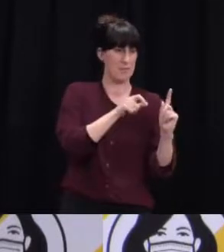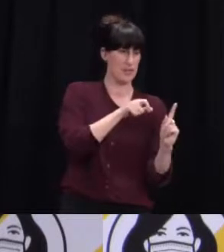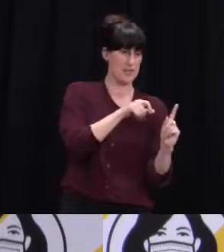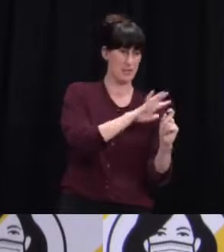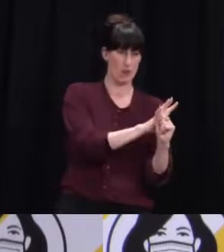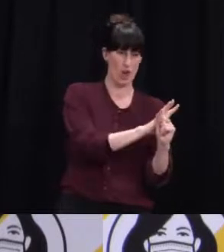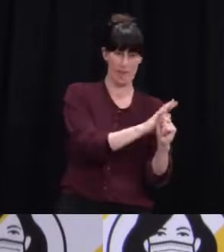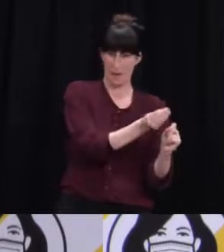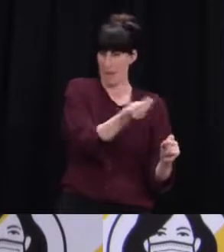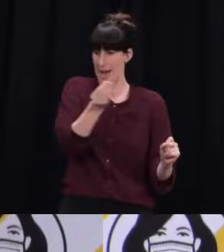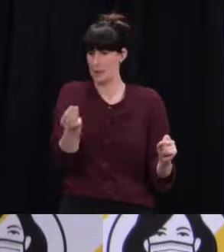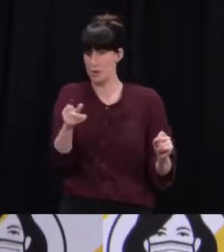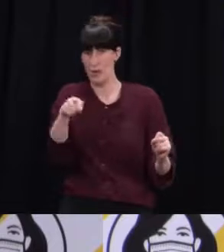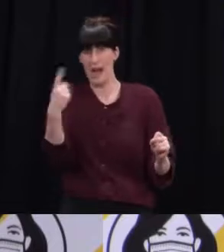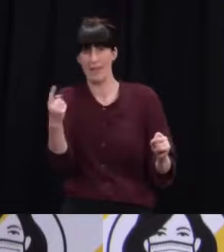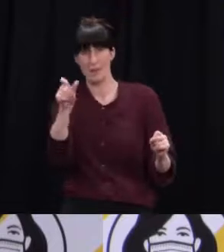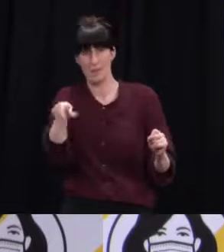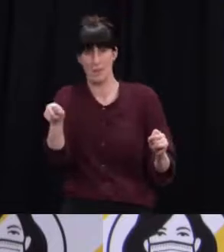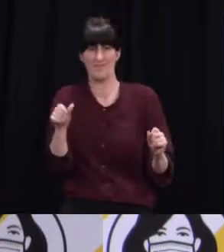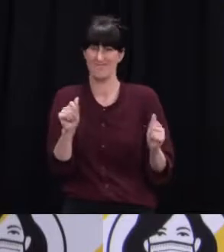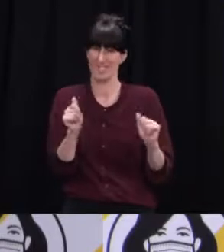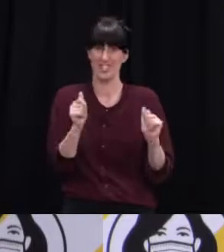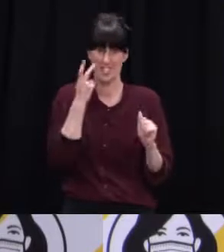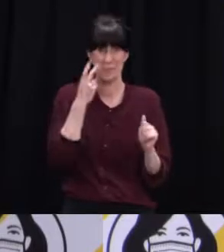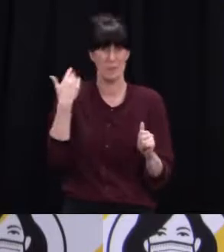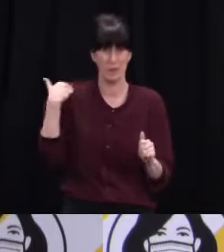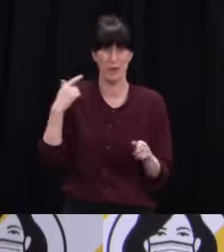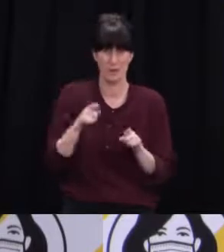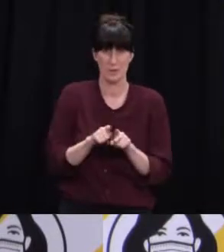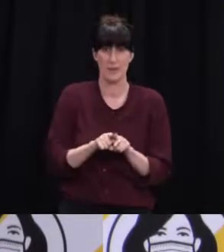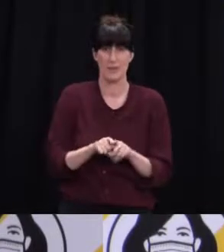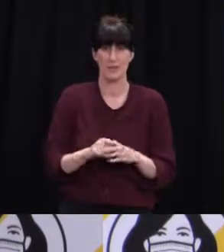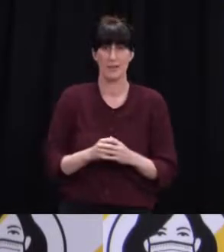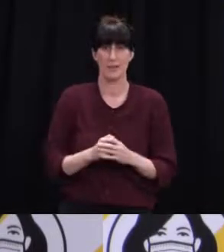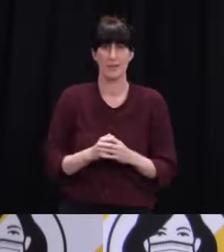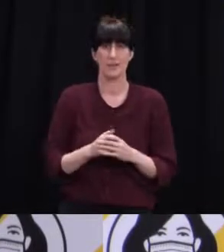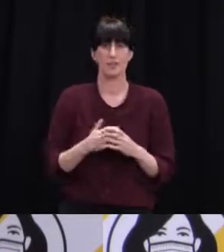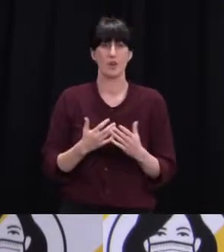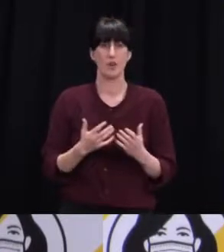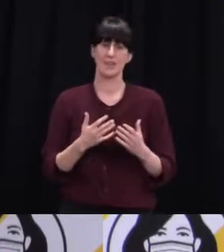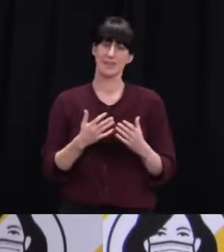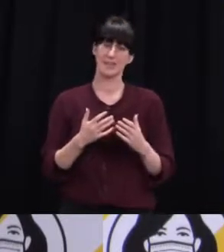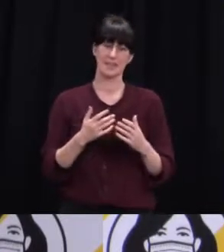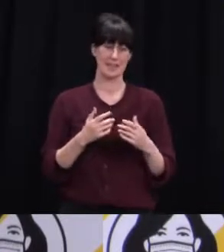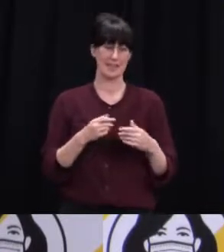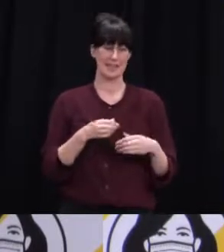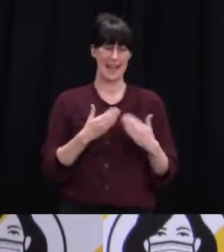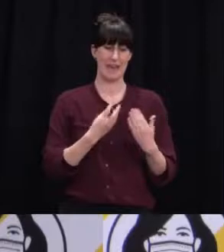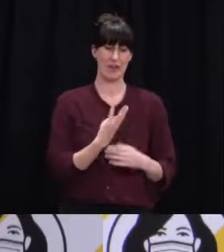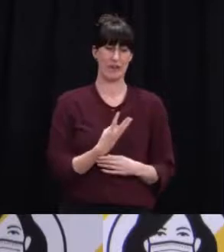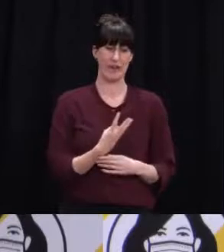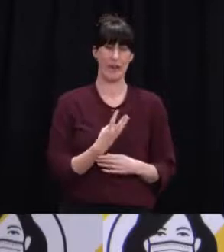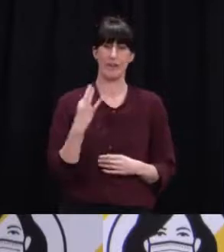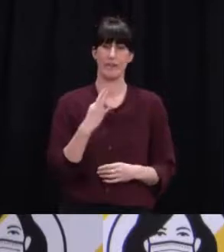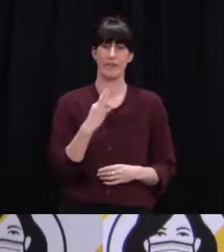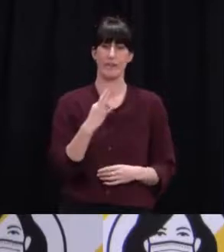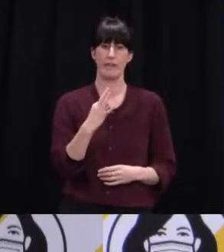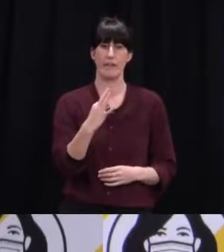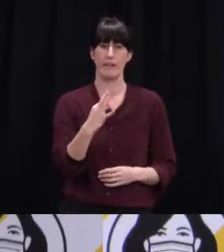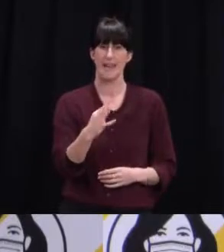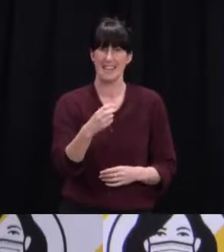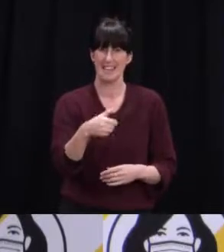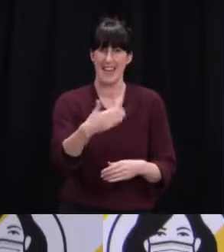incident of in-facility transmission. We've had them before as well, and it's quite a gap from the day 3 testing through